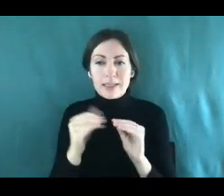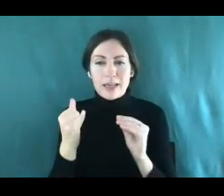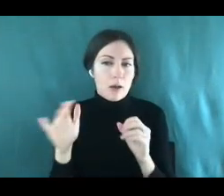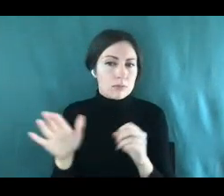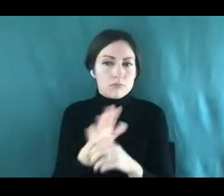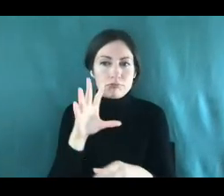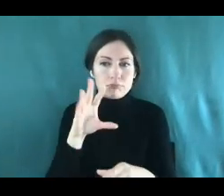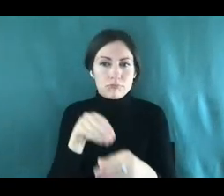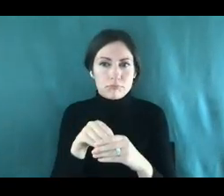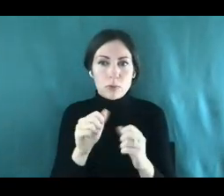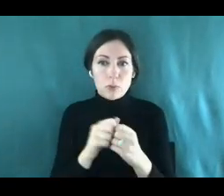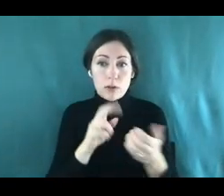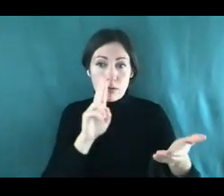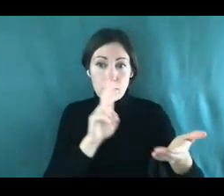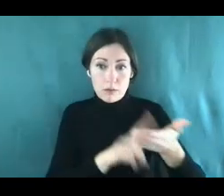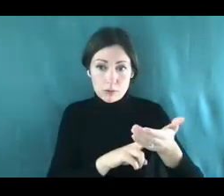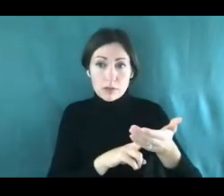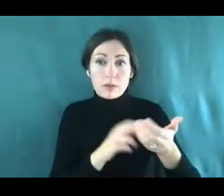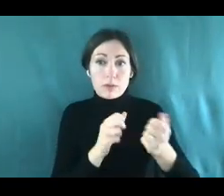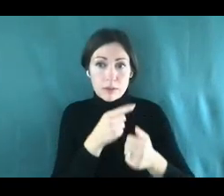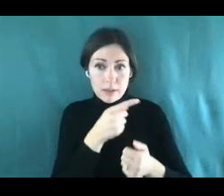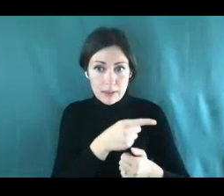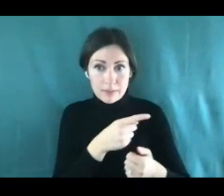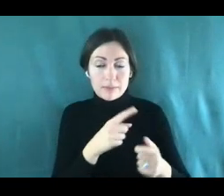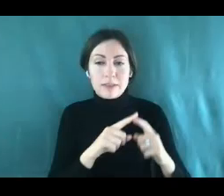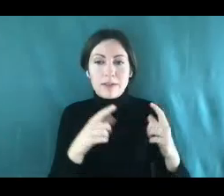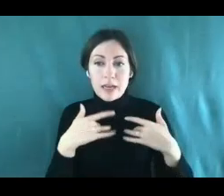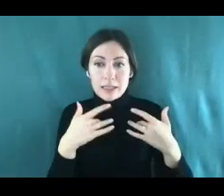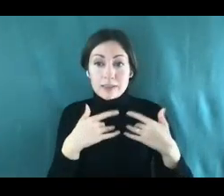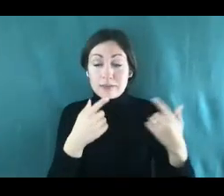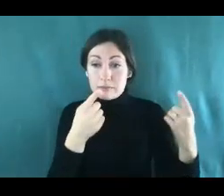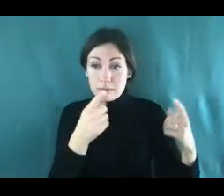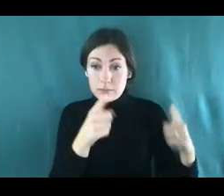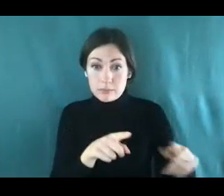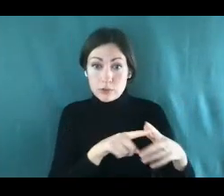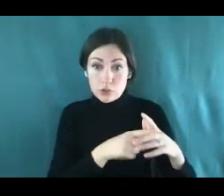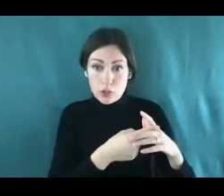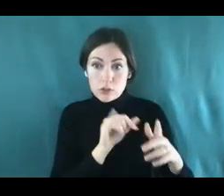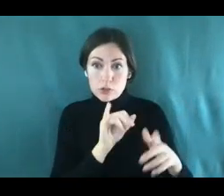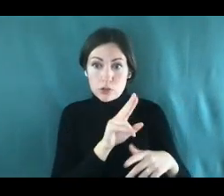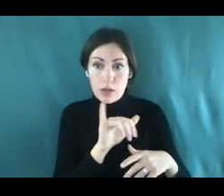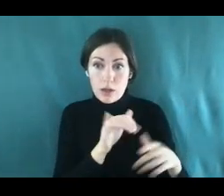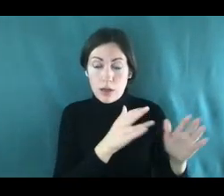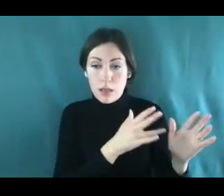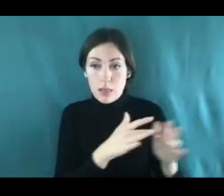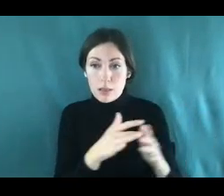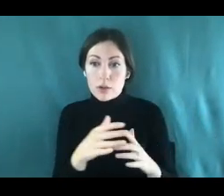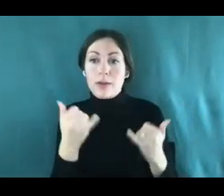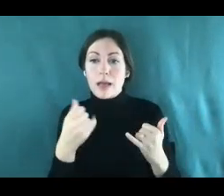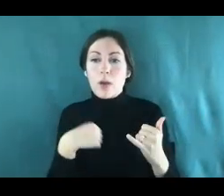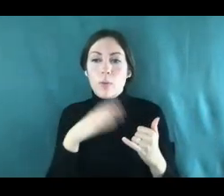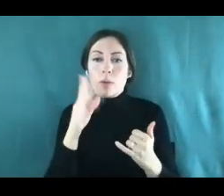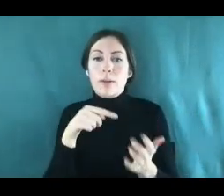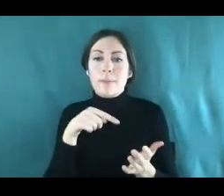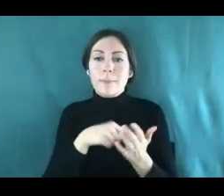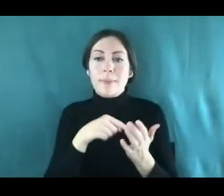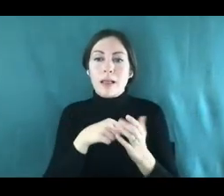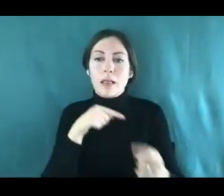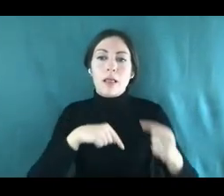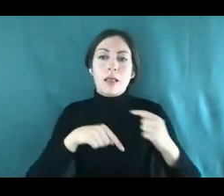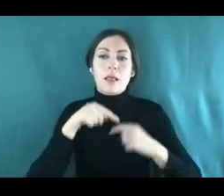through contract. Activities began in July, and so we've been billing now retroactive to July.